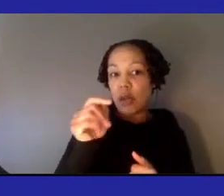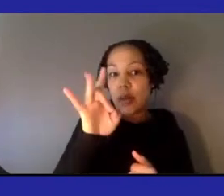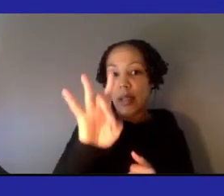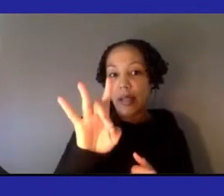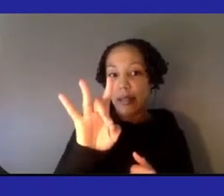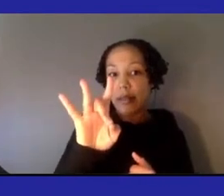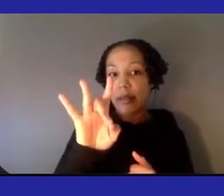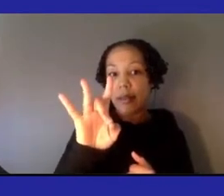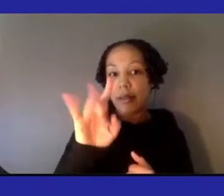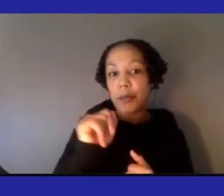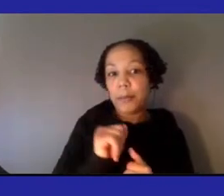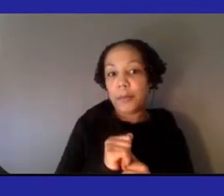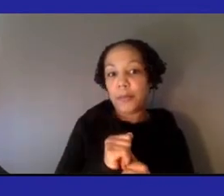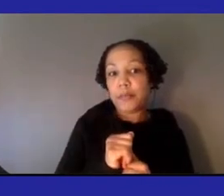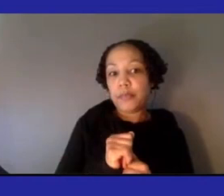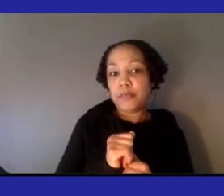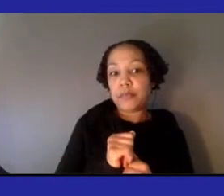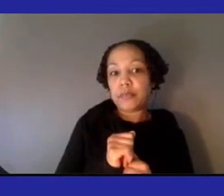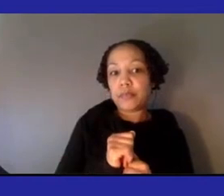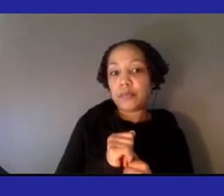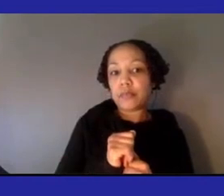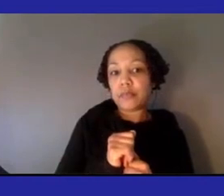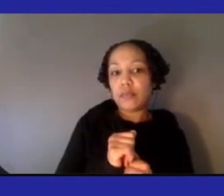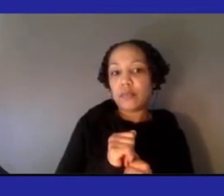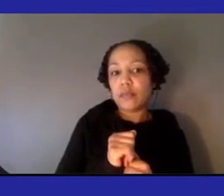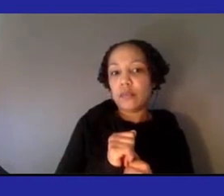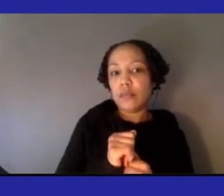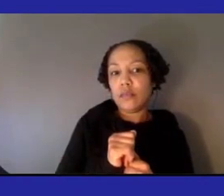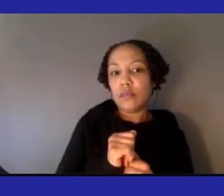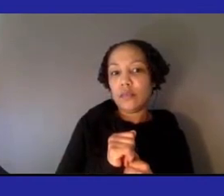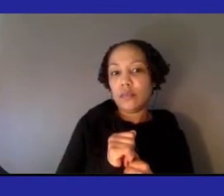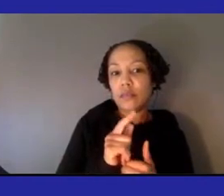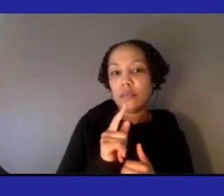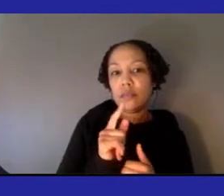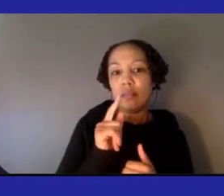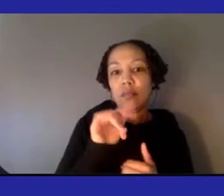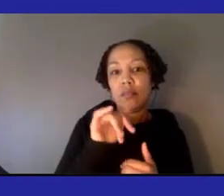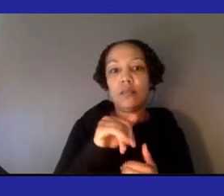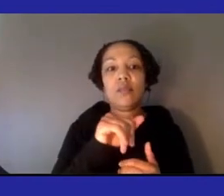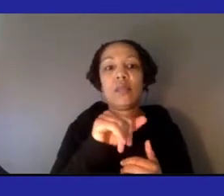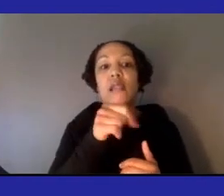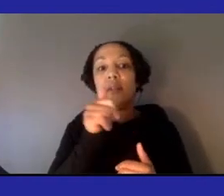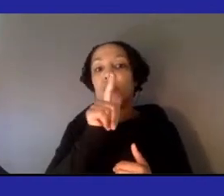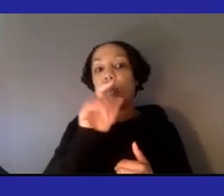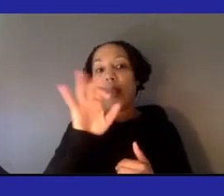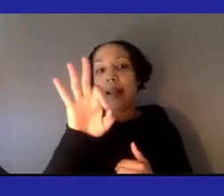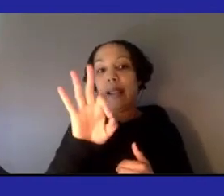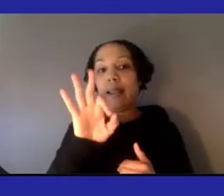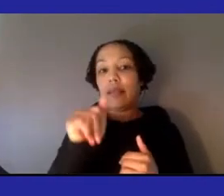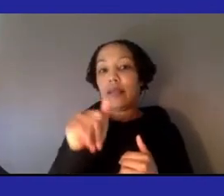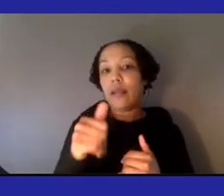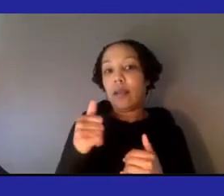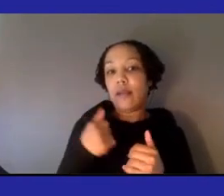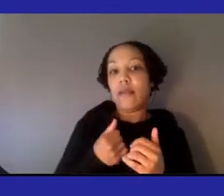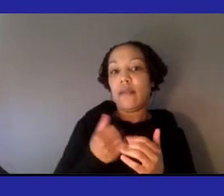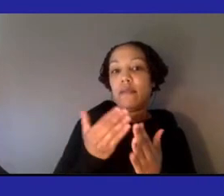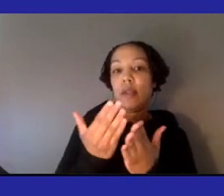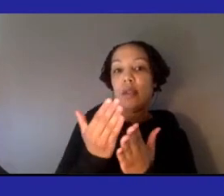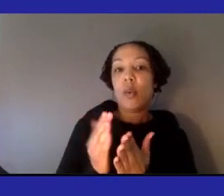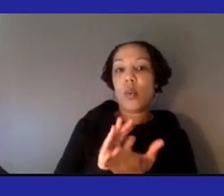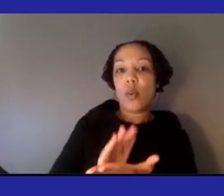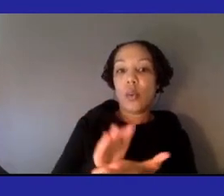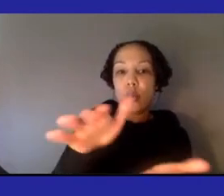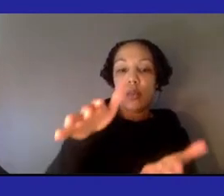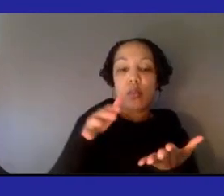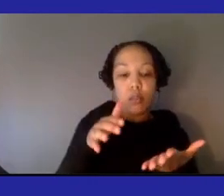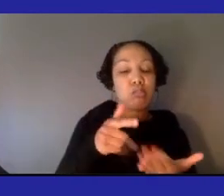proposals were received, qualification packages were received. In February, the evaluation committee debriefed and submitted the final scores, where